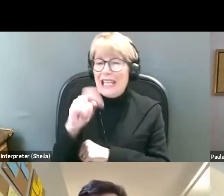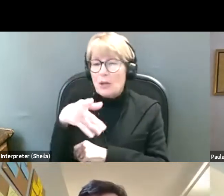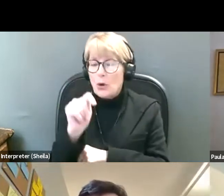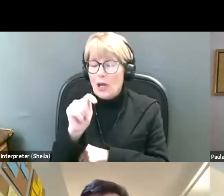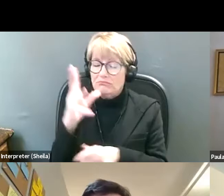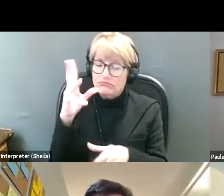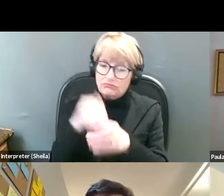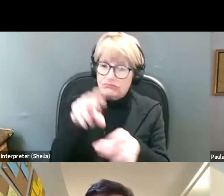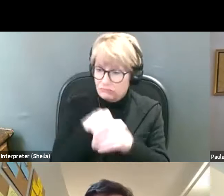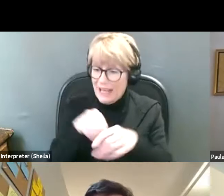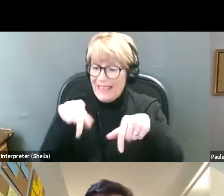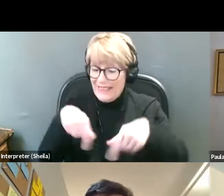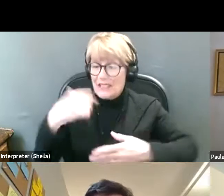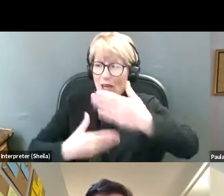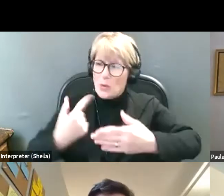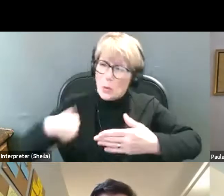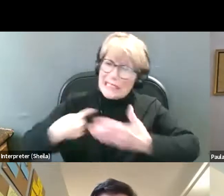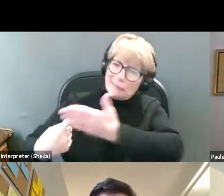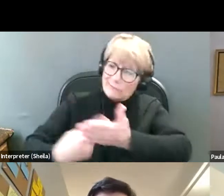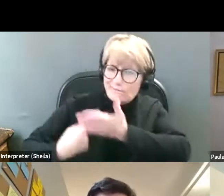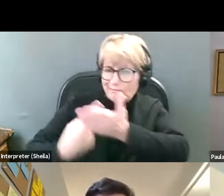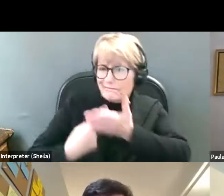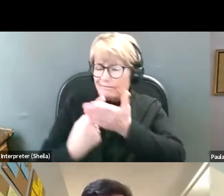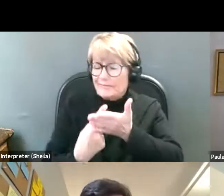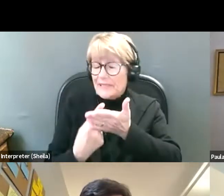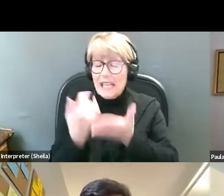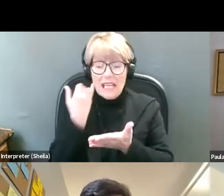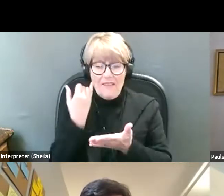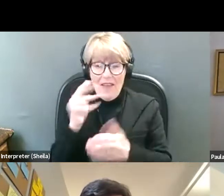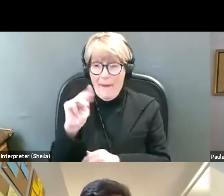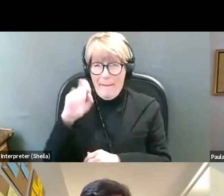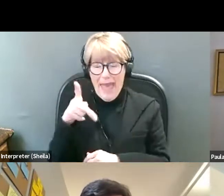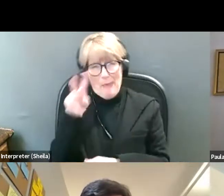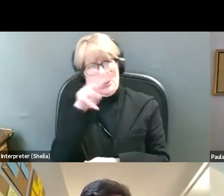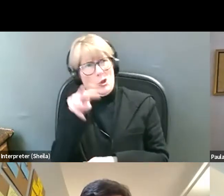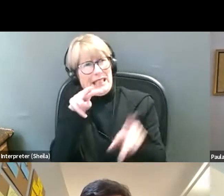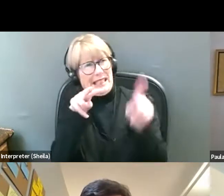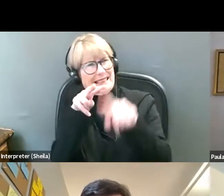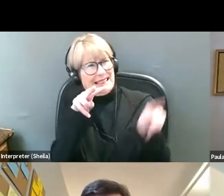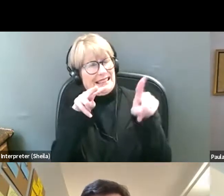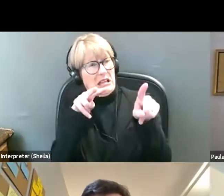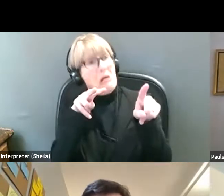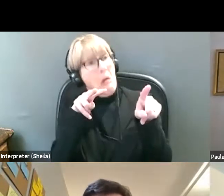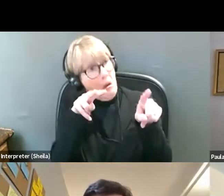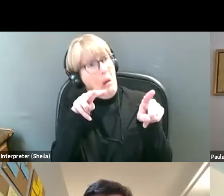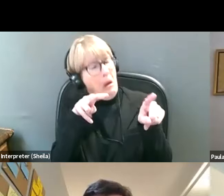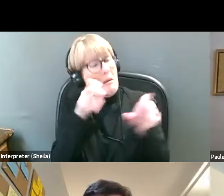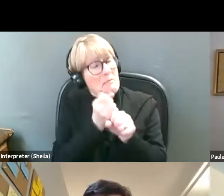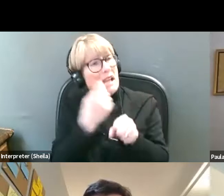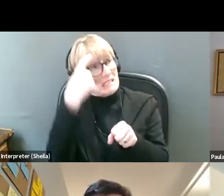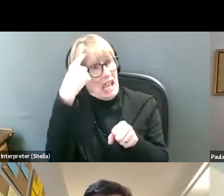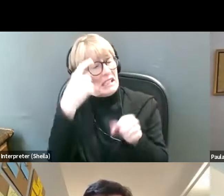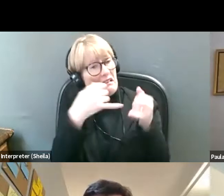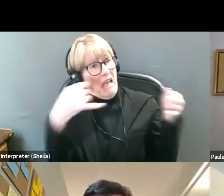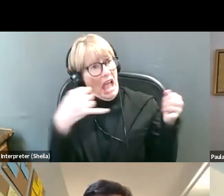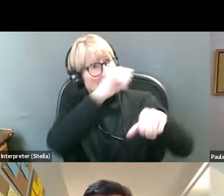through some of these things. It may, when you're looking at a map, it may look like it makes sense to put lines in certain spots, but